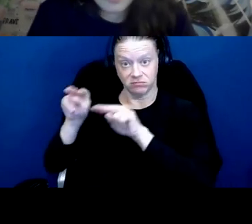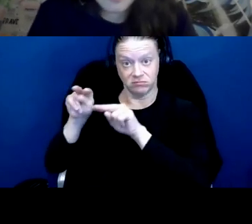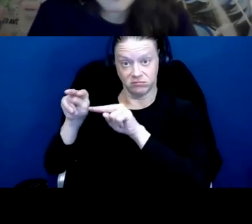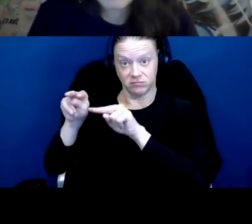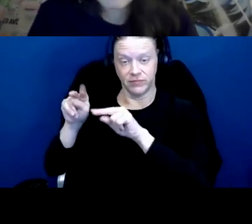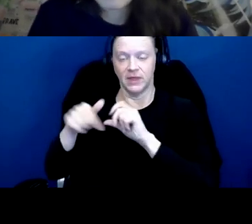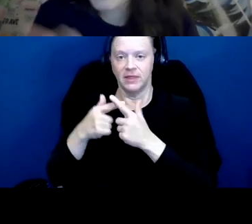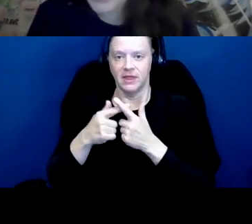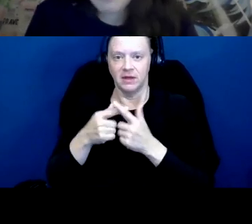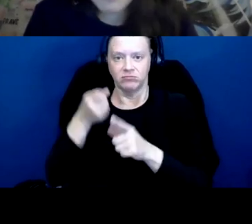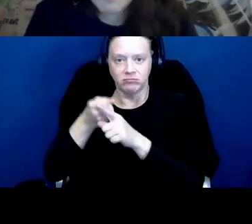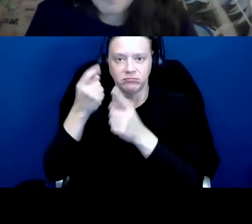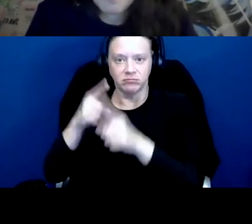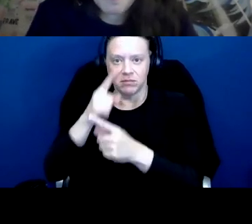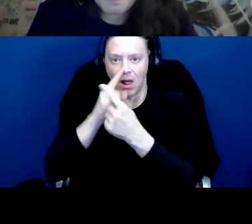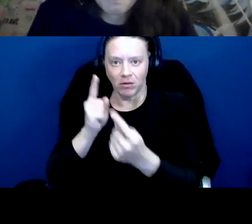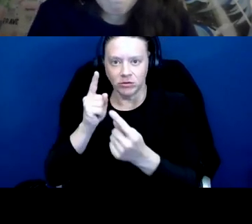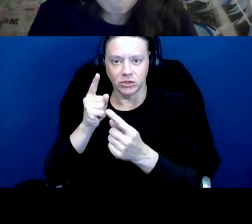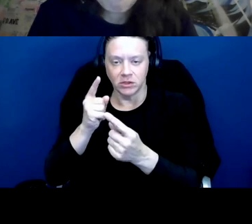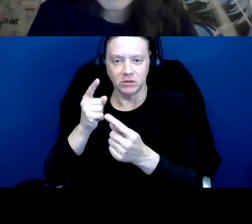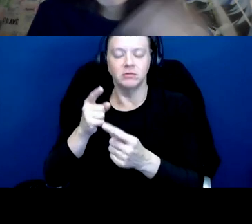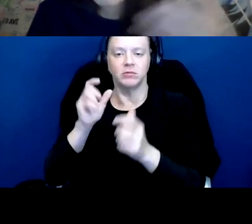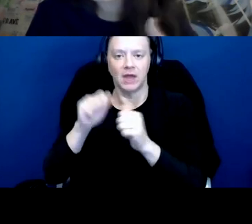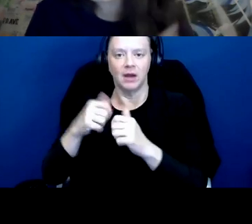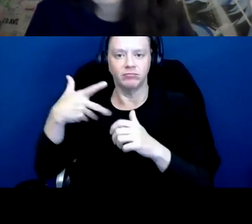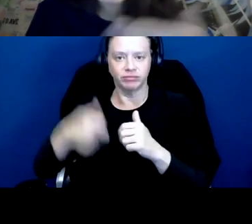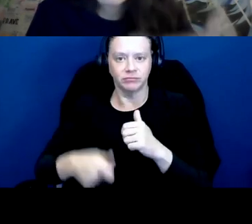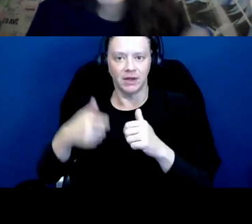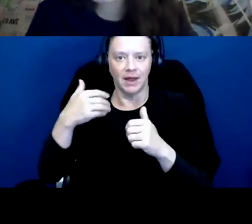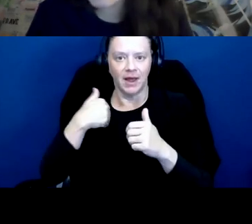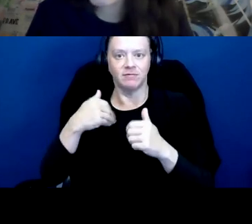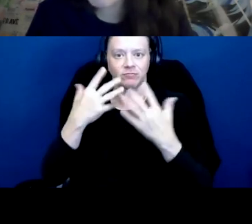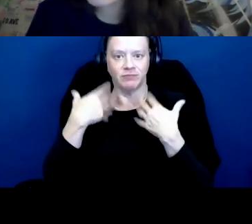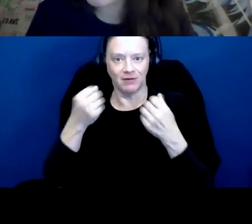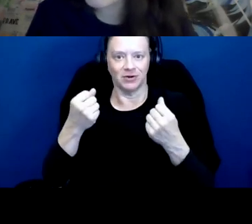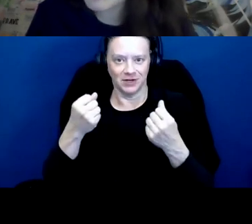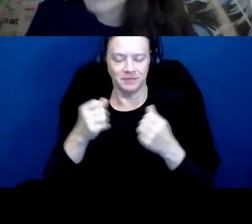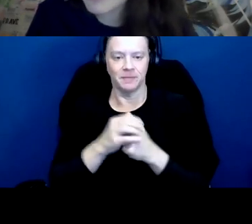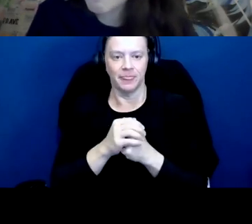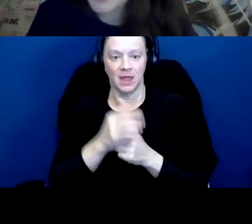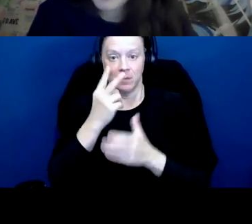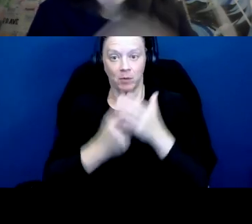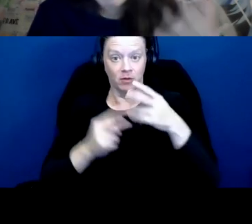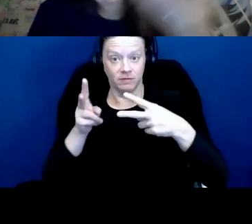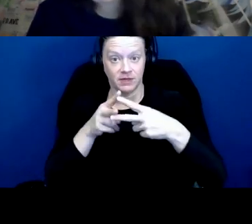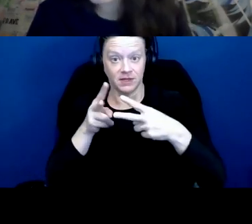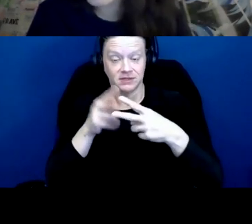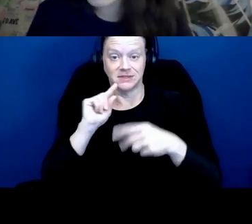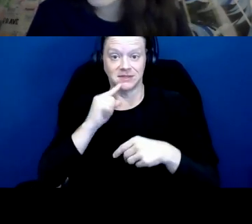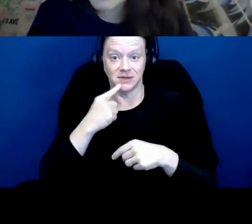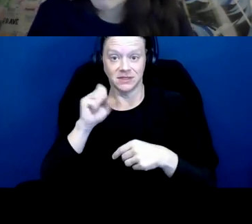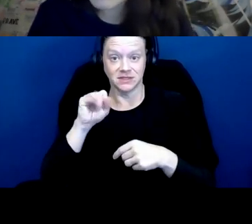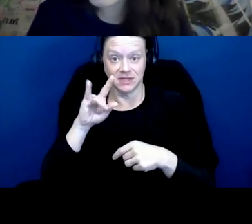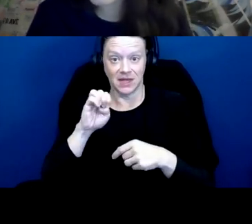then recover. Both of these serious side effects have treatments. Both of these